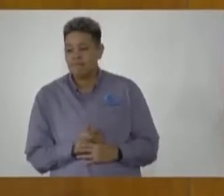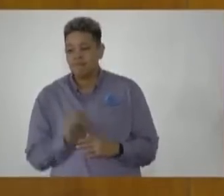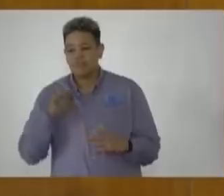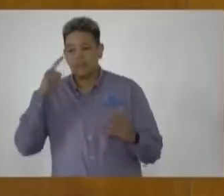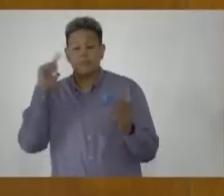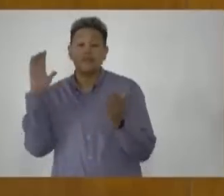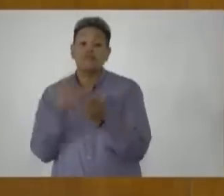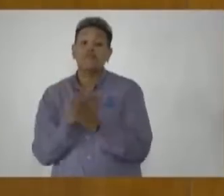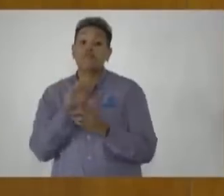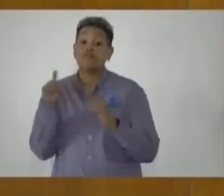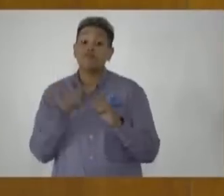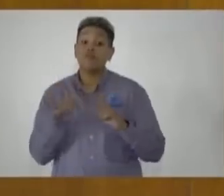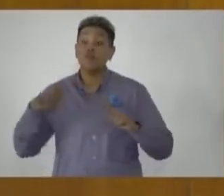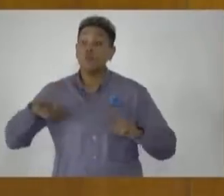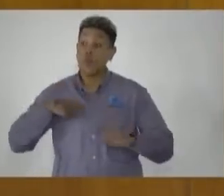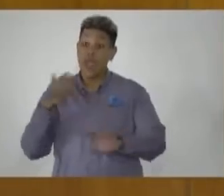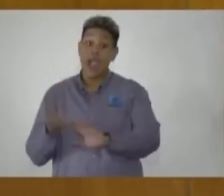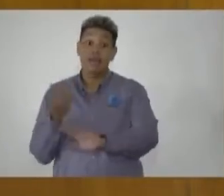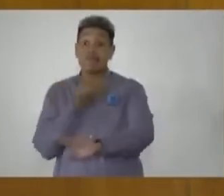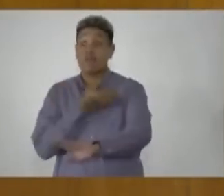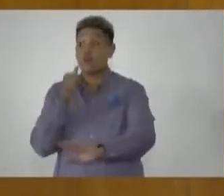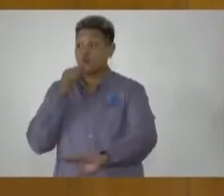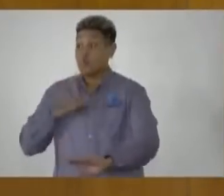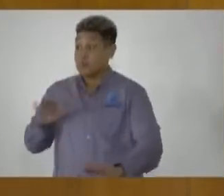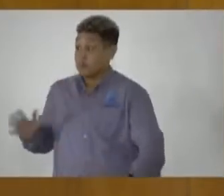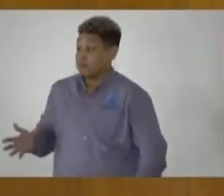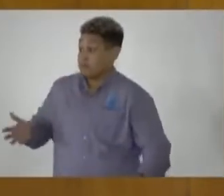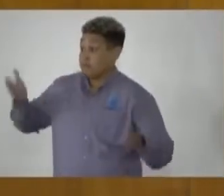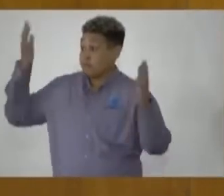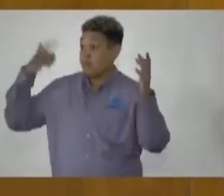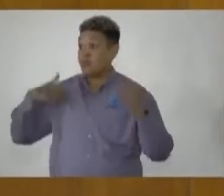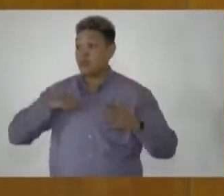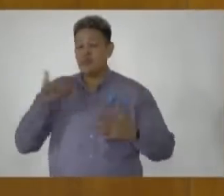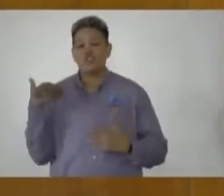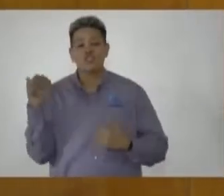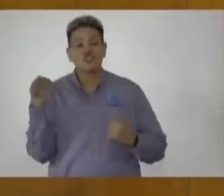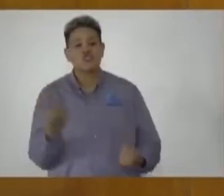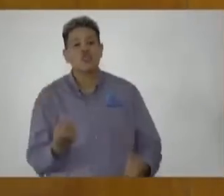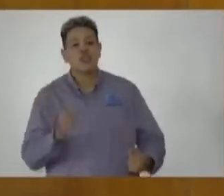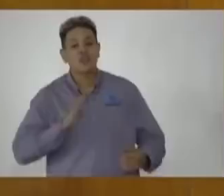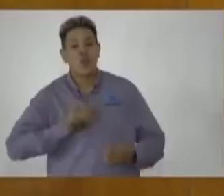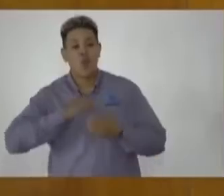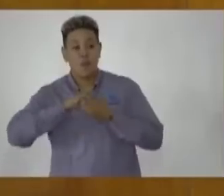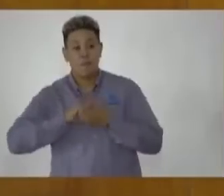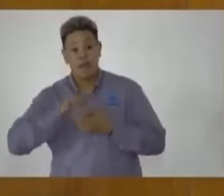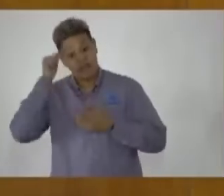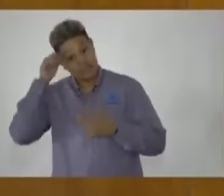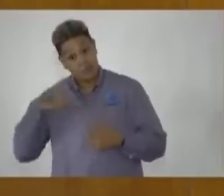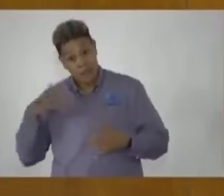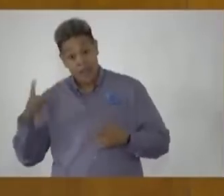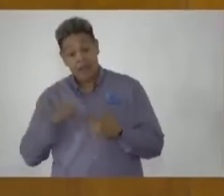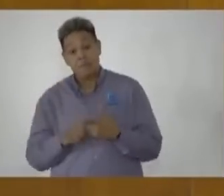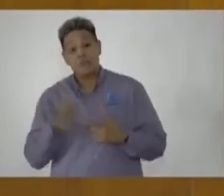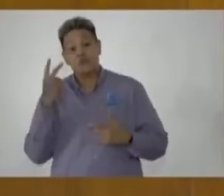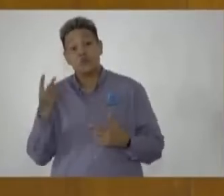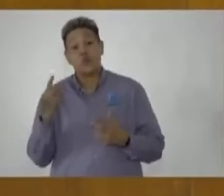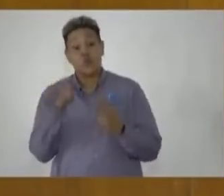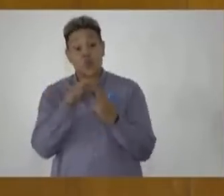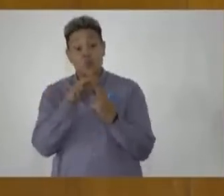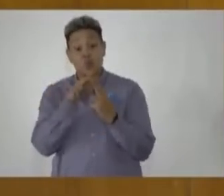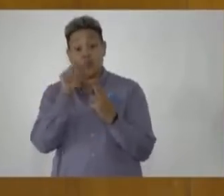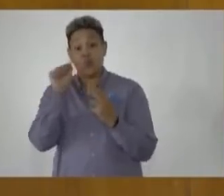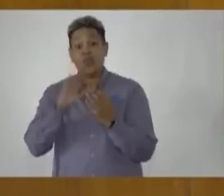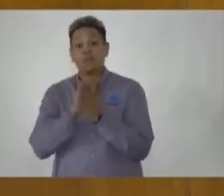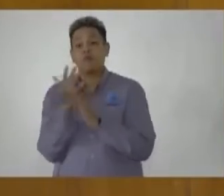that when we advance our women, we are strengthening our partners, and two partners can only make